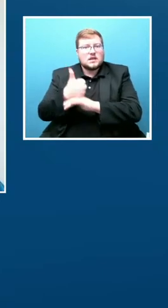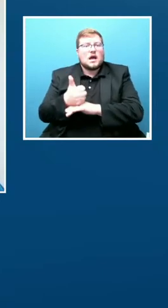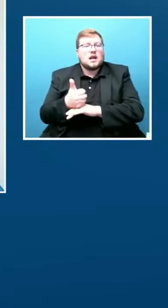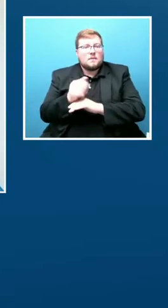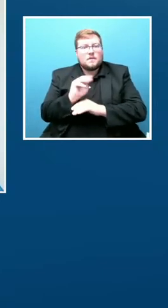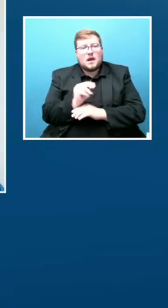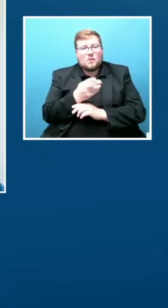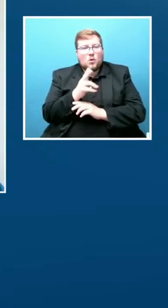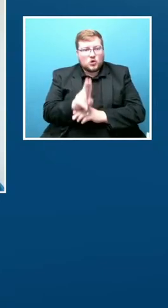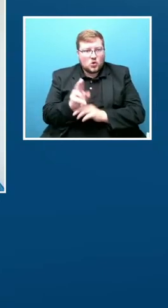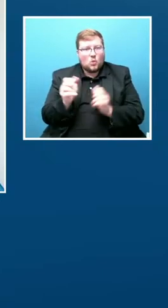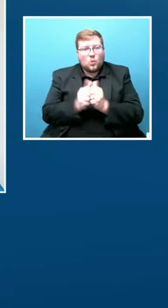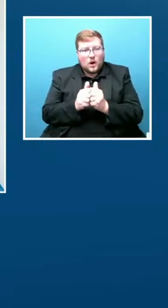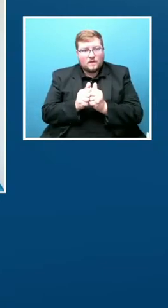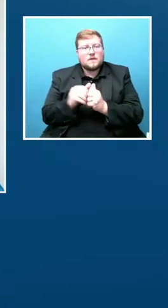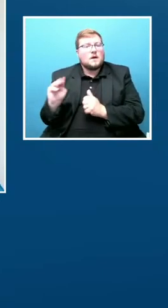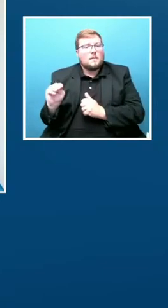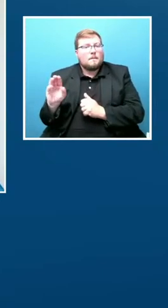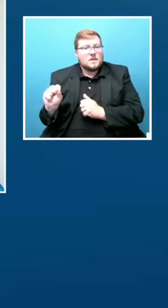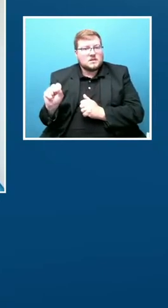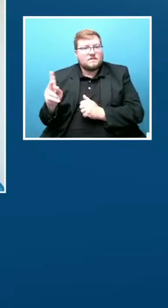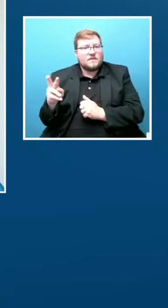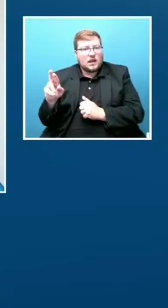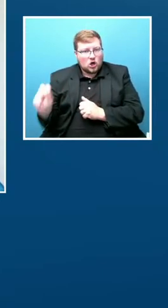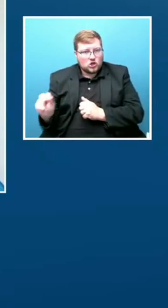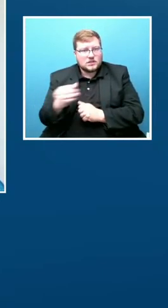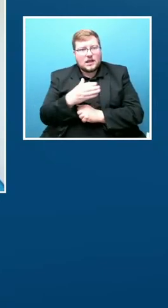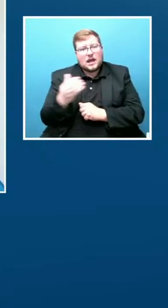Biafor. So we have spent the last